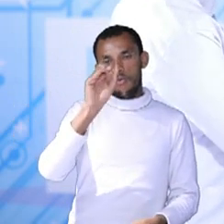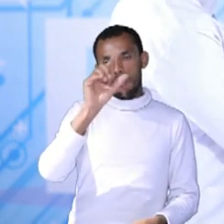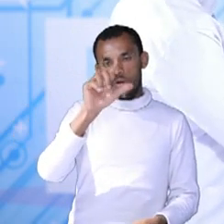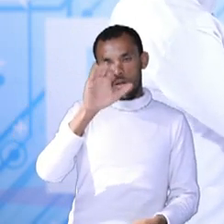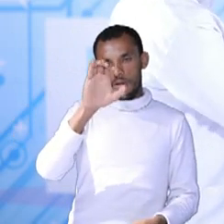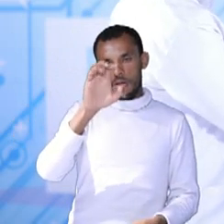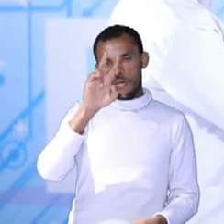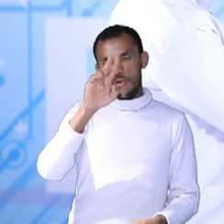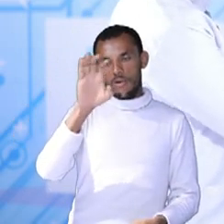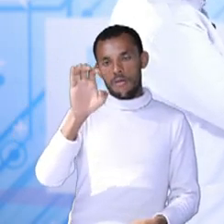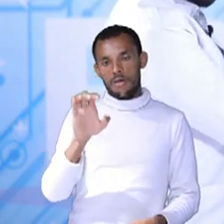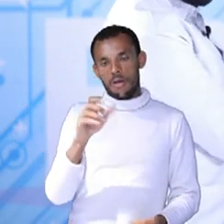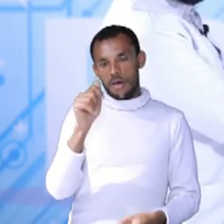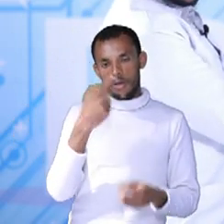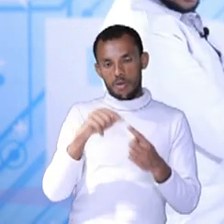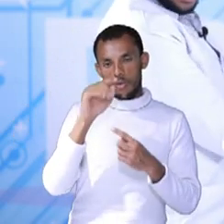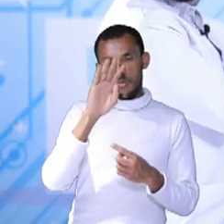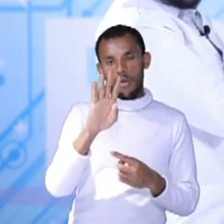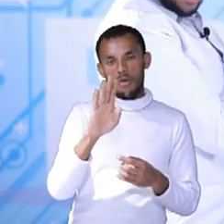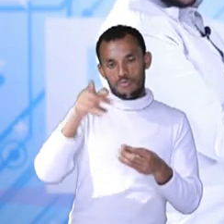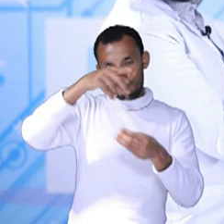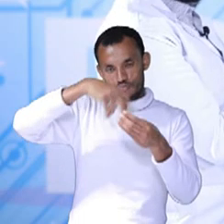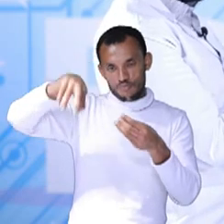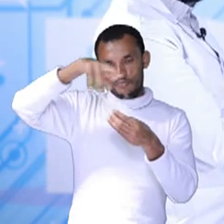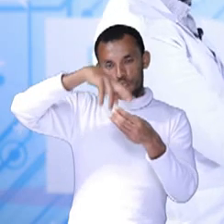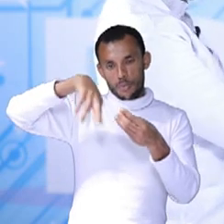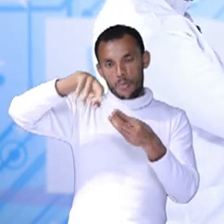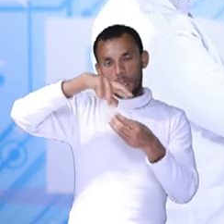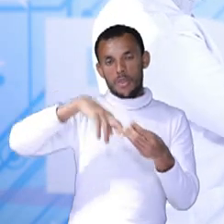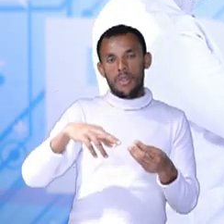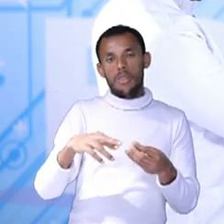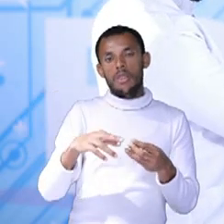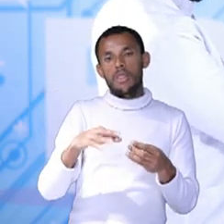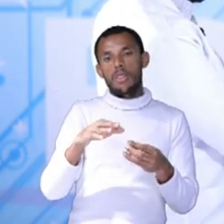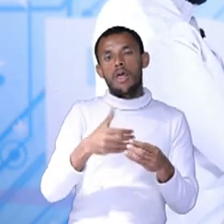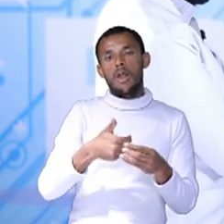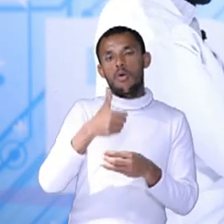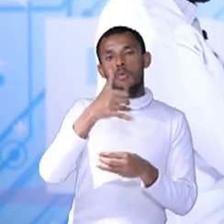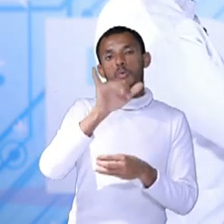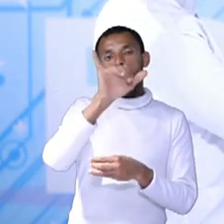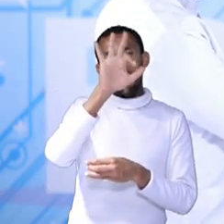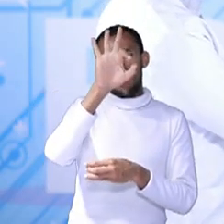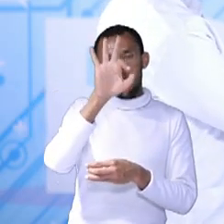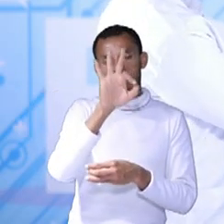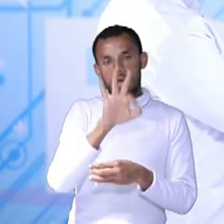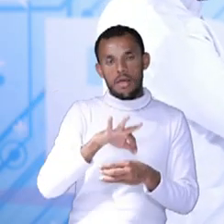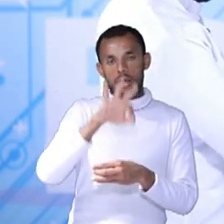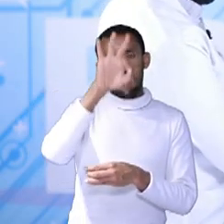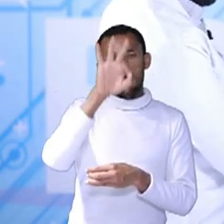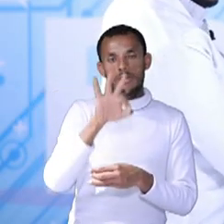from A to B, if you revolve this along y-axis, you will have this